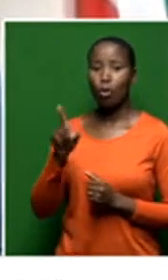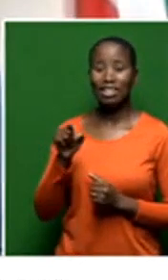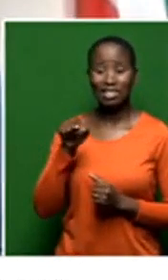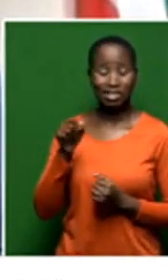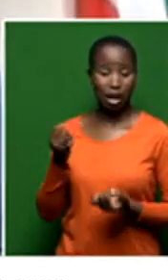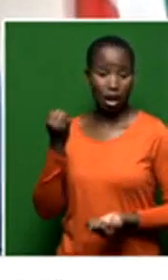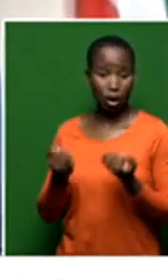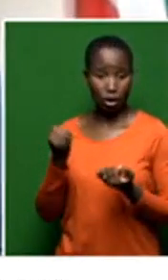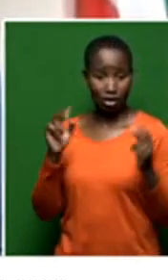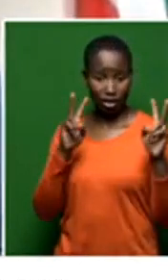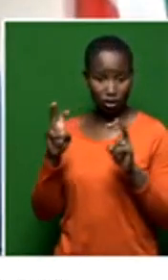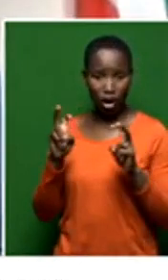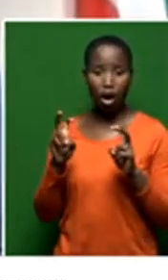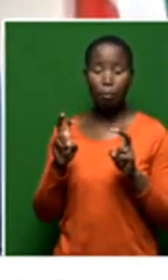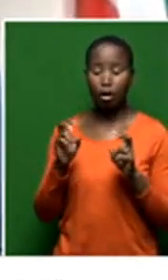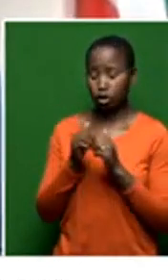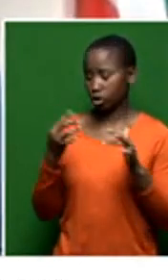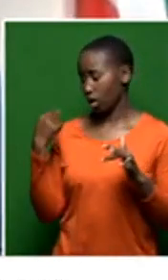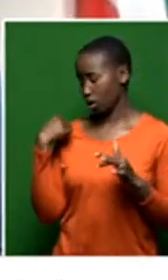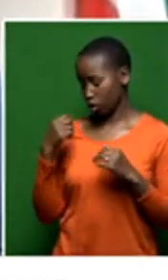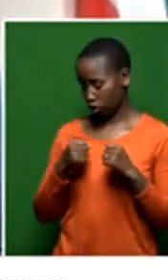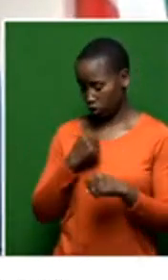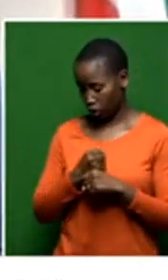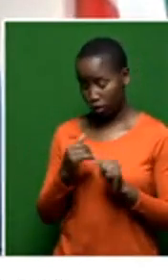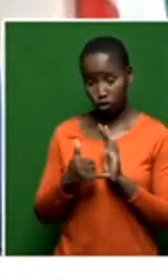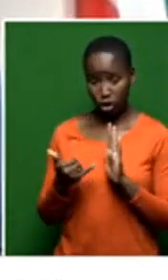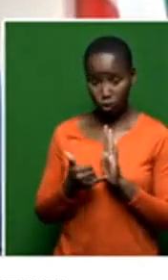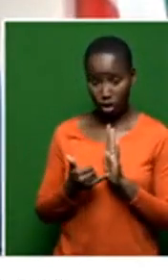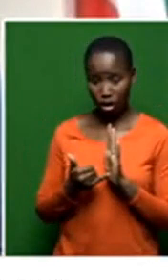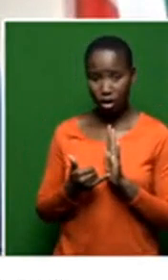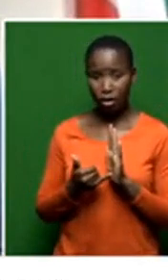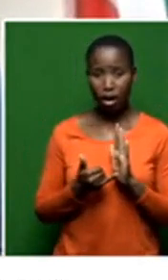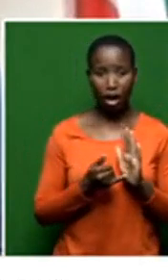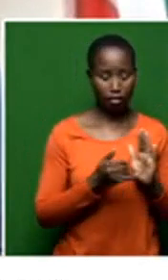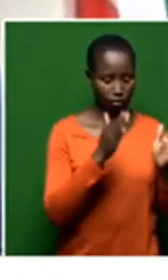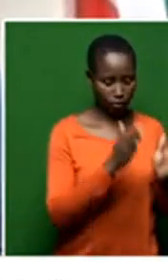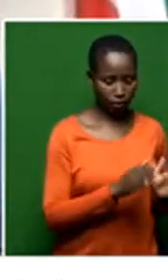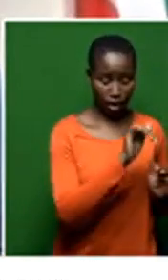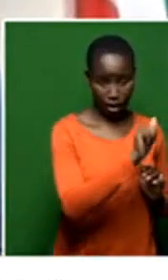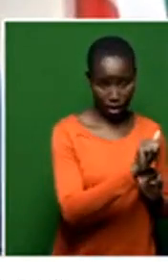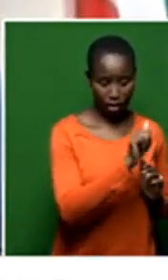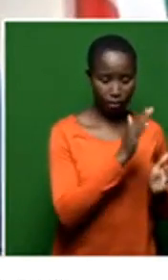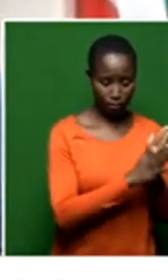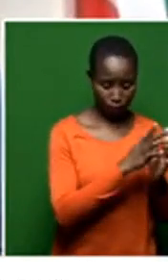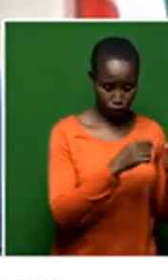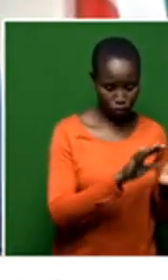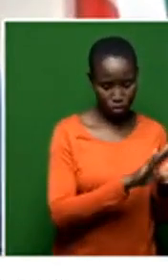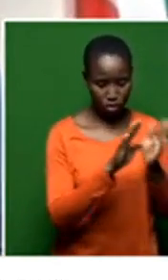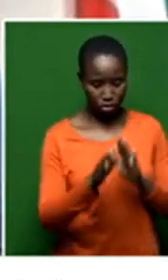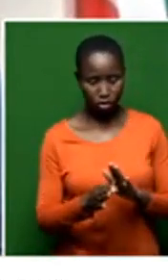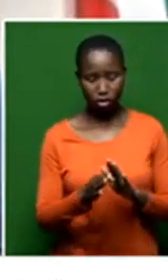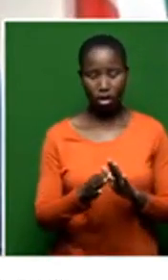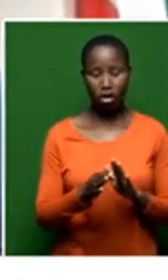year, around the 5th of January. It was Part A and Part B. Part A was an entered interdict and Part B was the